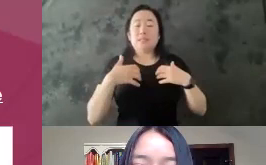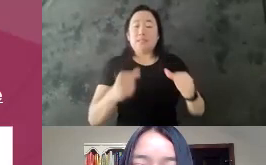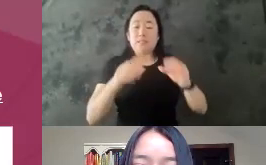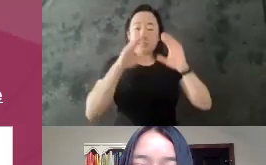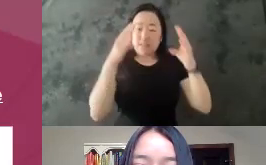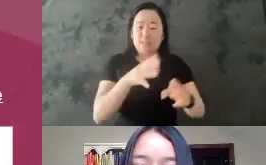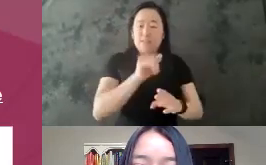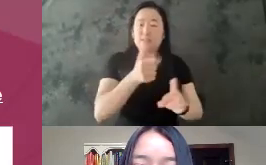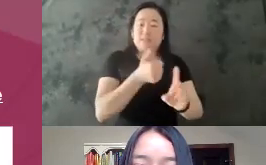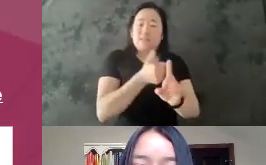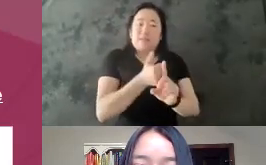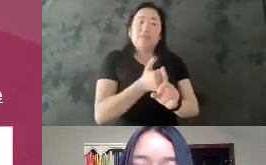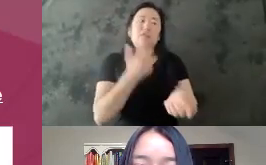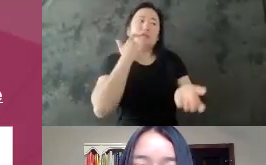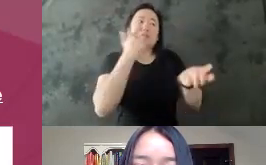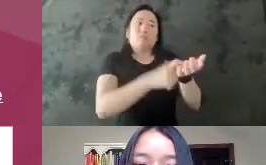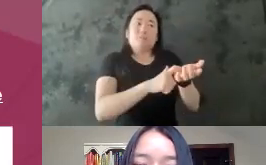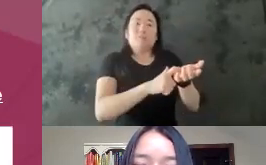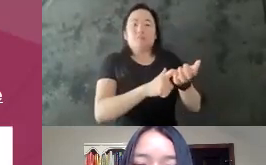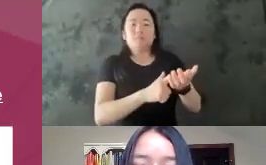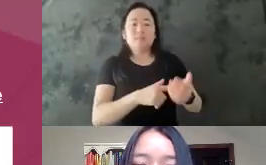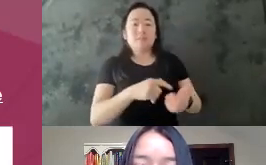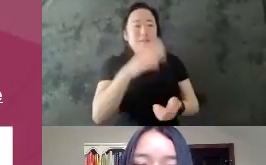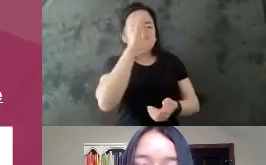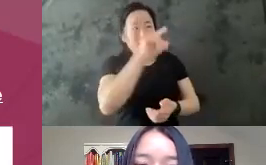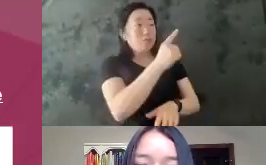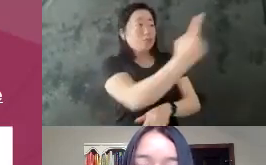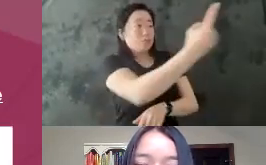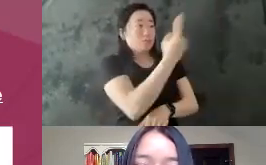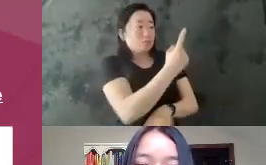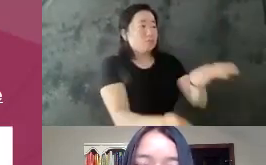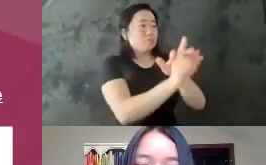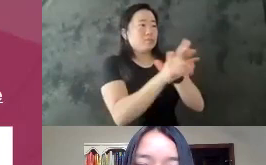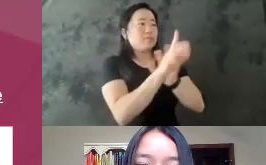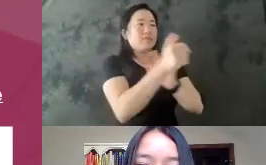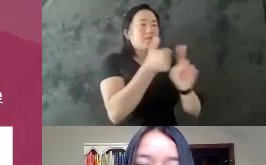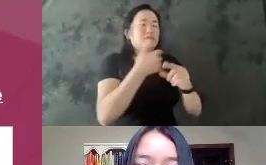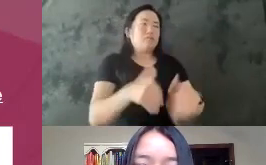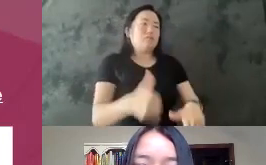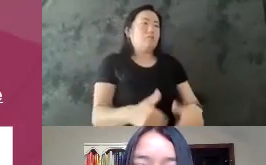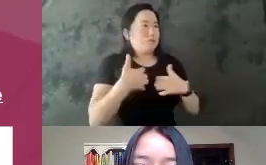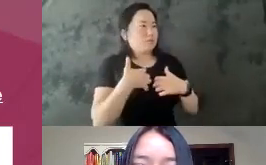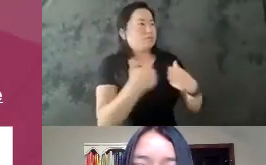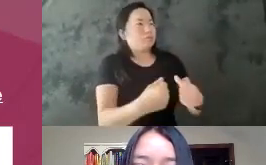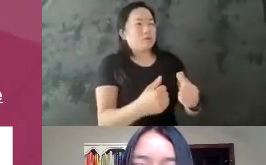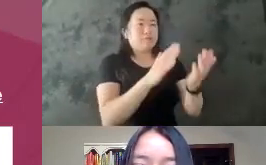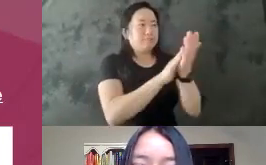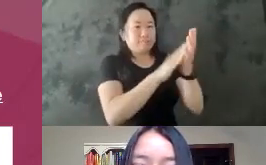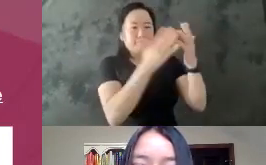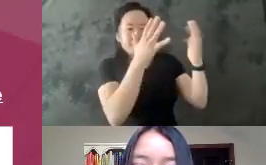simply showing up is courageous and an important step, right? Leaving space, simply being